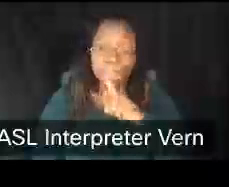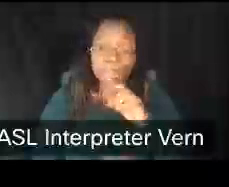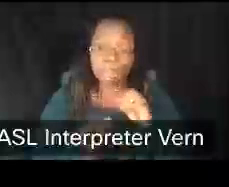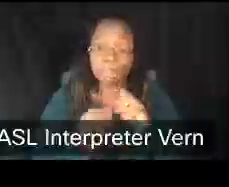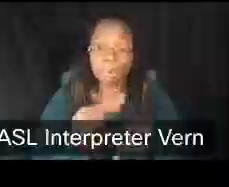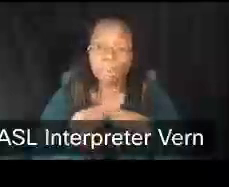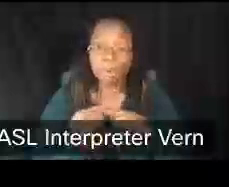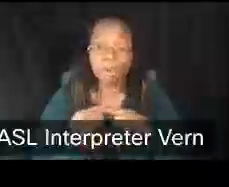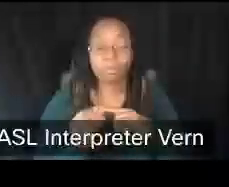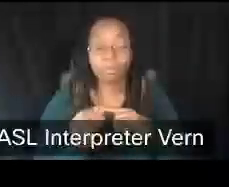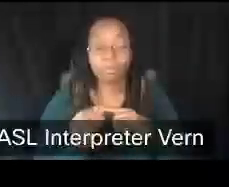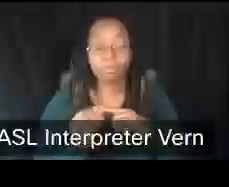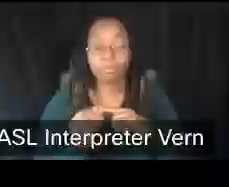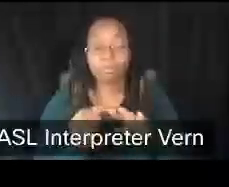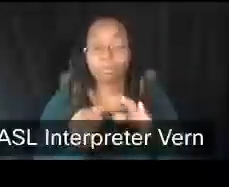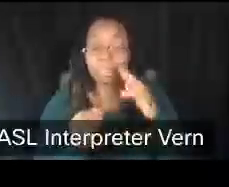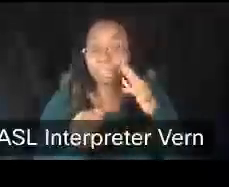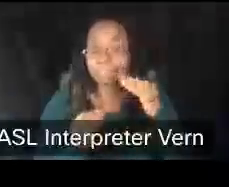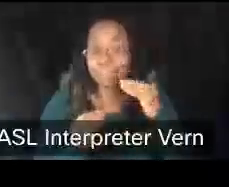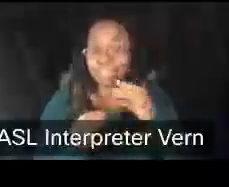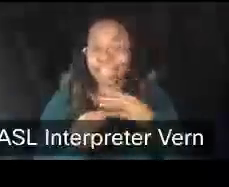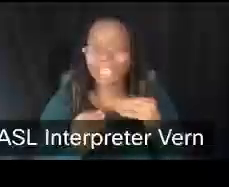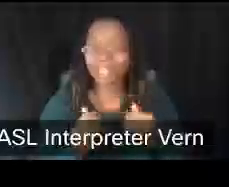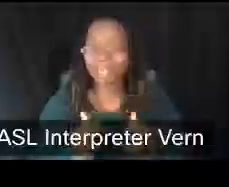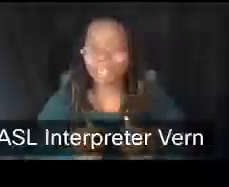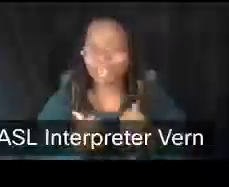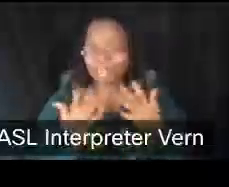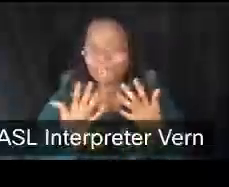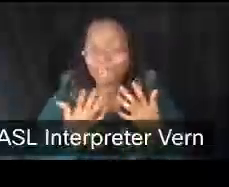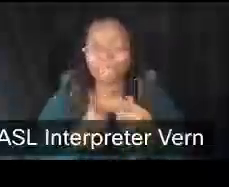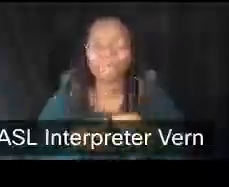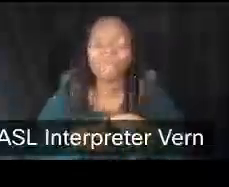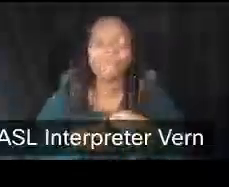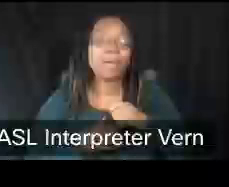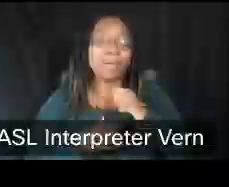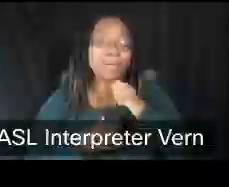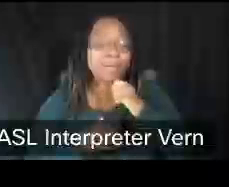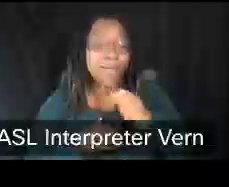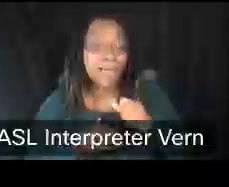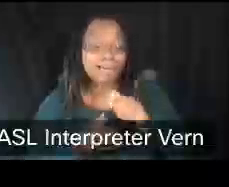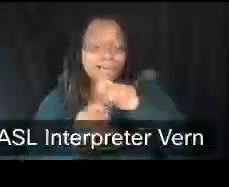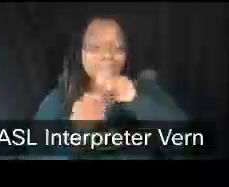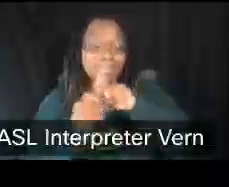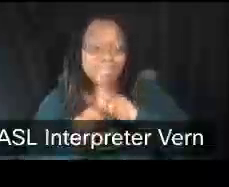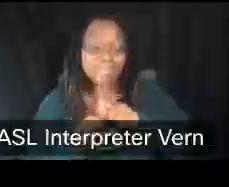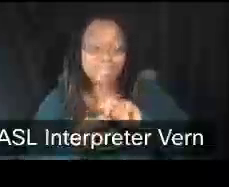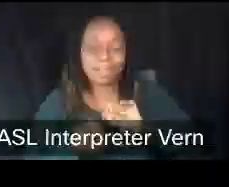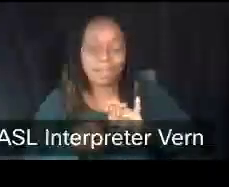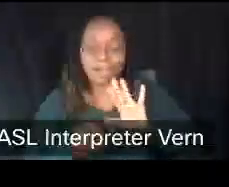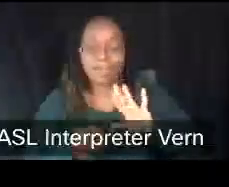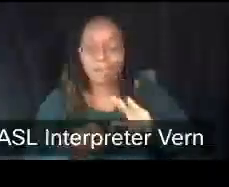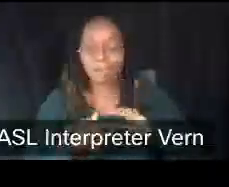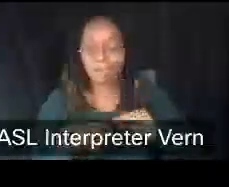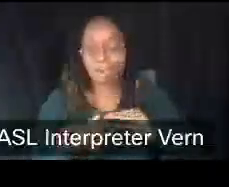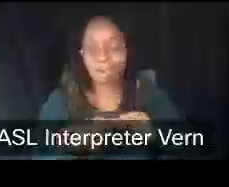about the experience and the inspiration, not so much the details of this happened to